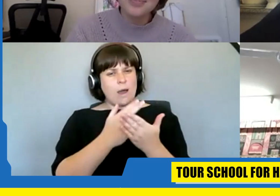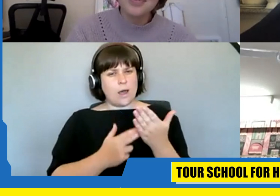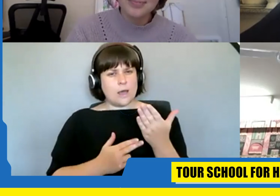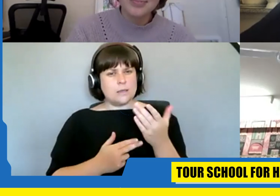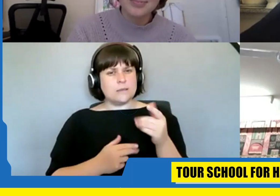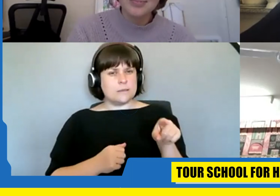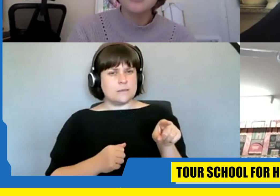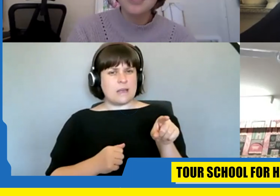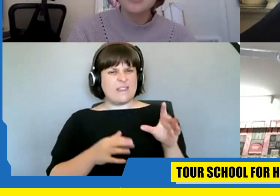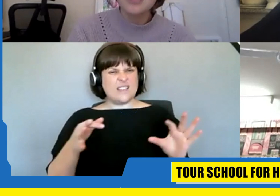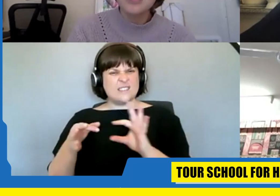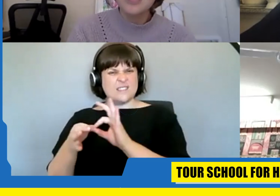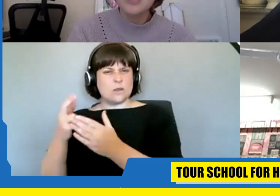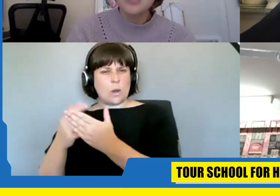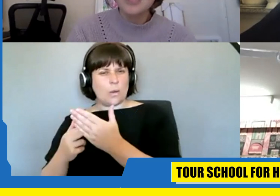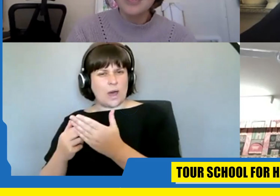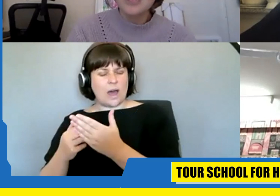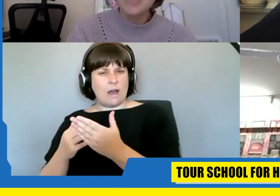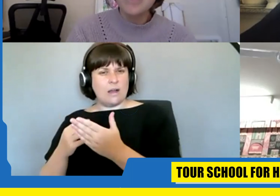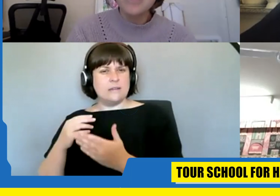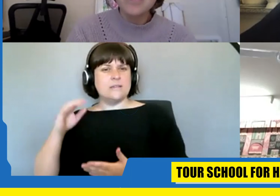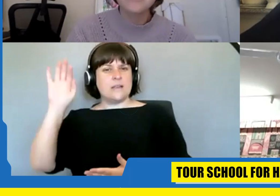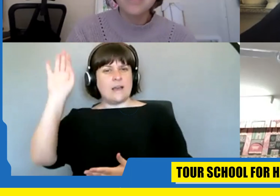Arts Council. So that's getting very big at the